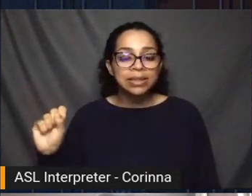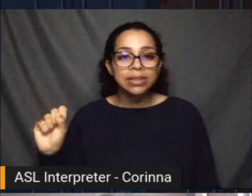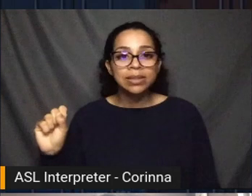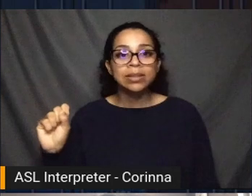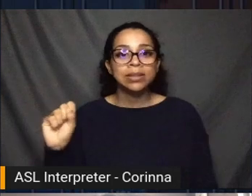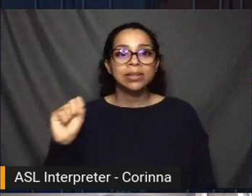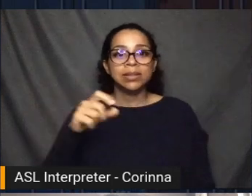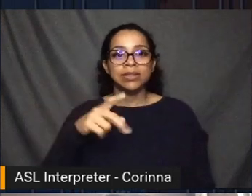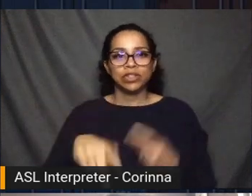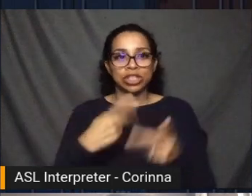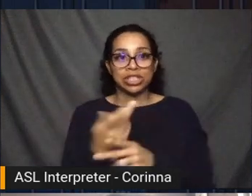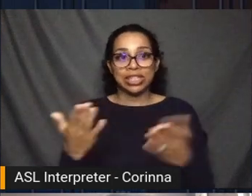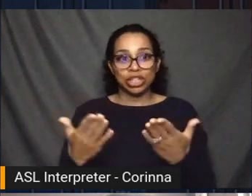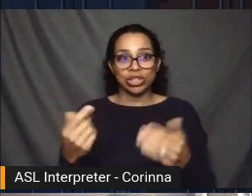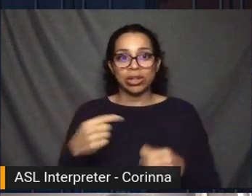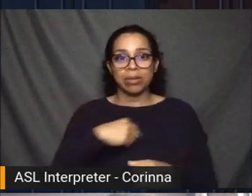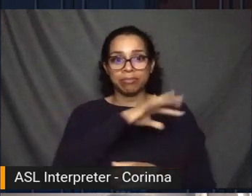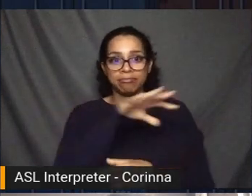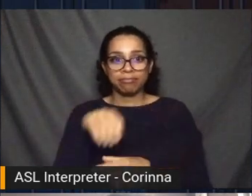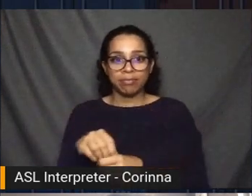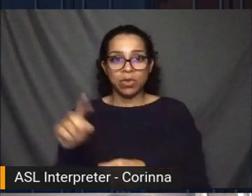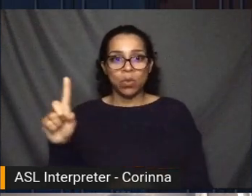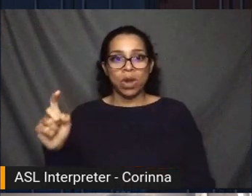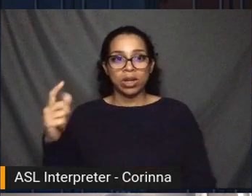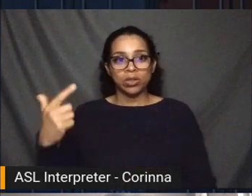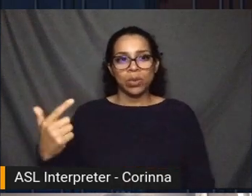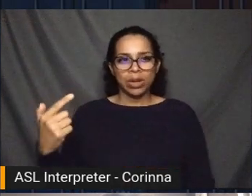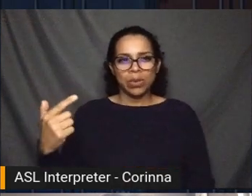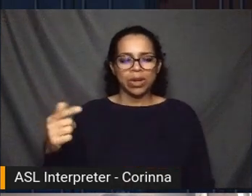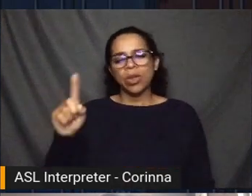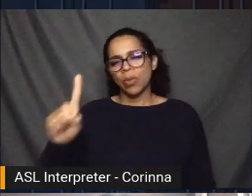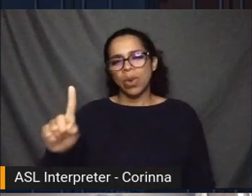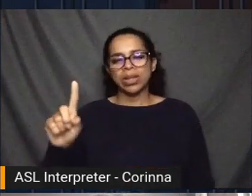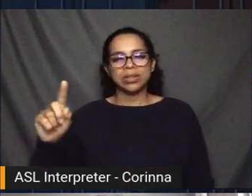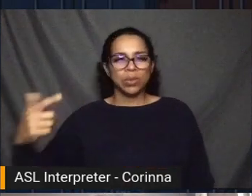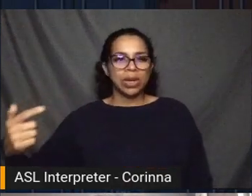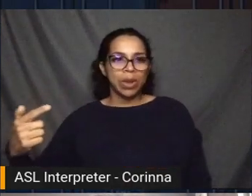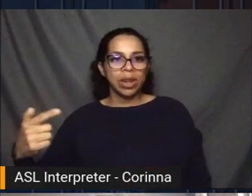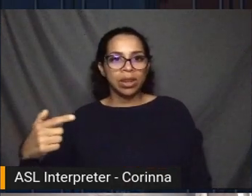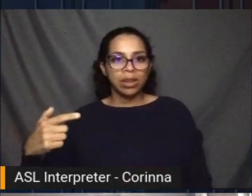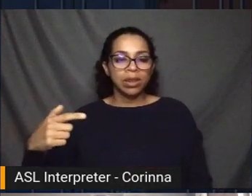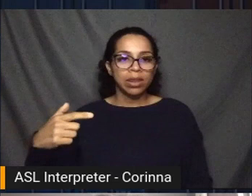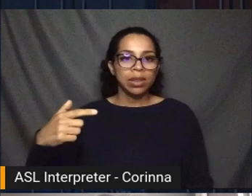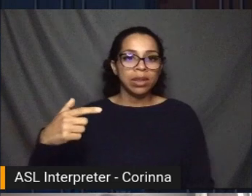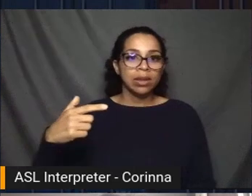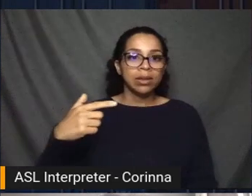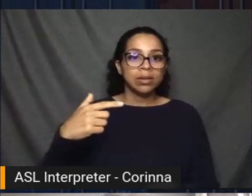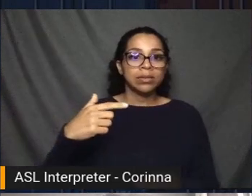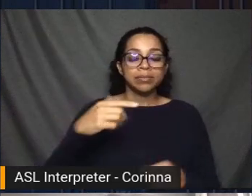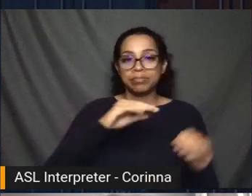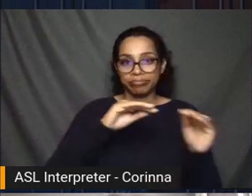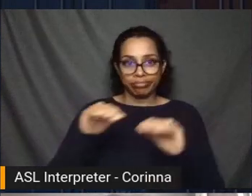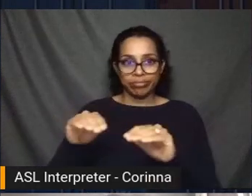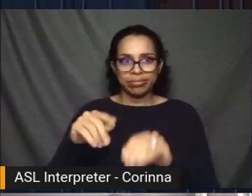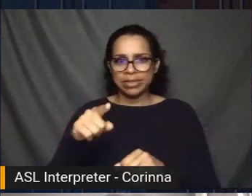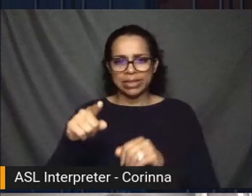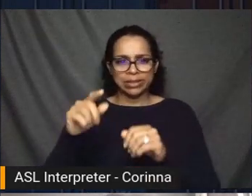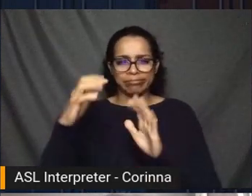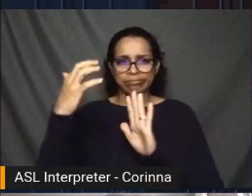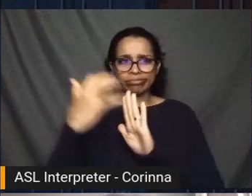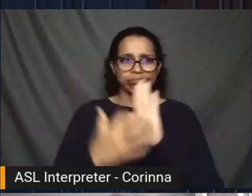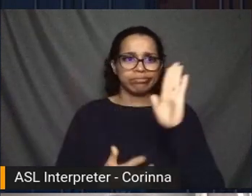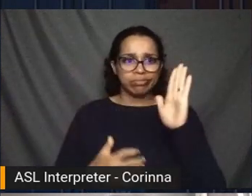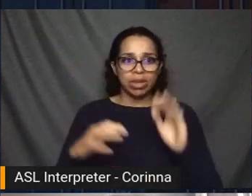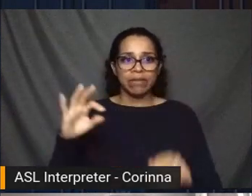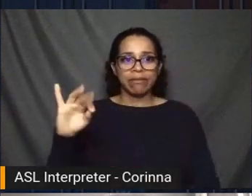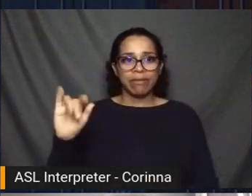Kubernetes 121 specification. And if we look at the imports file here, this is like a massive TypeScript file that contains